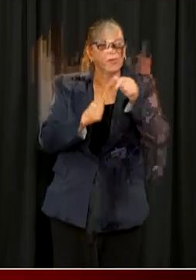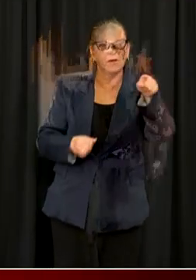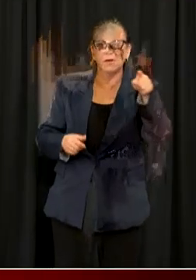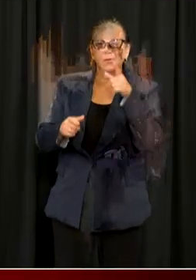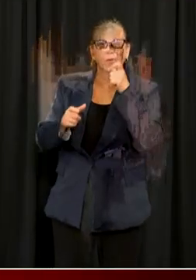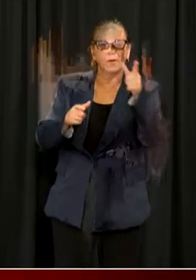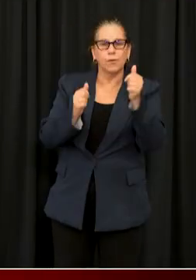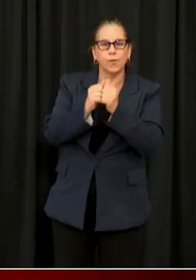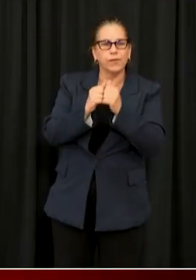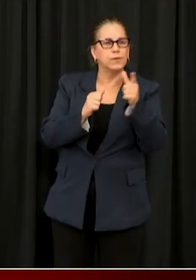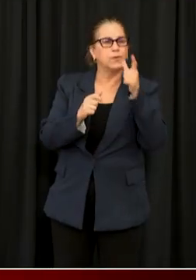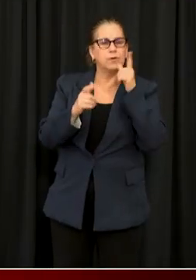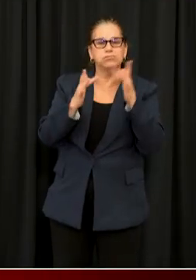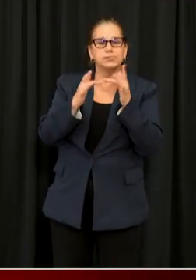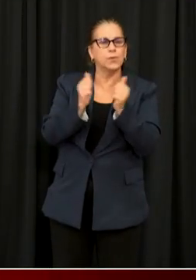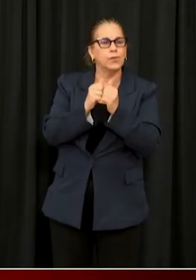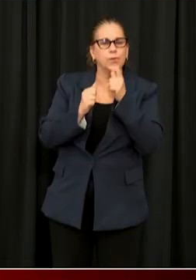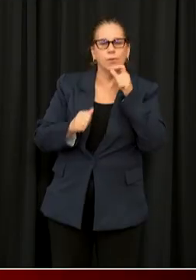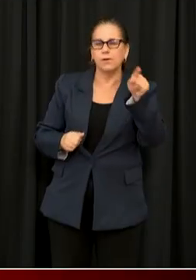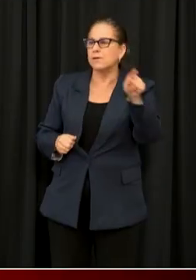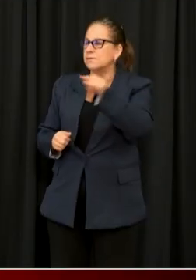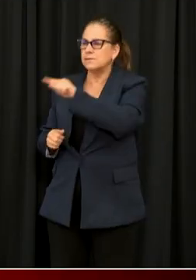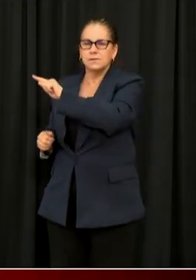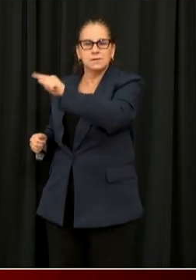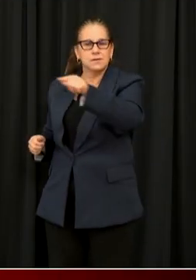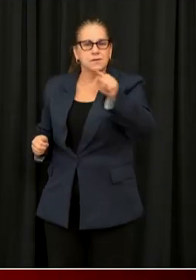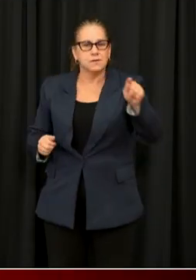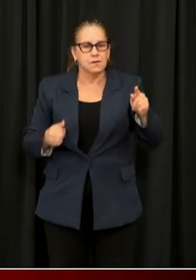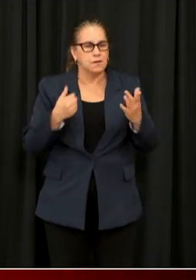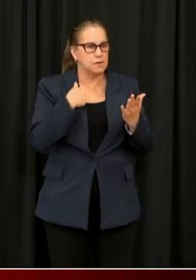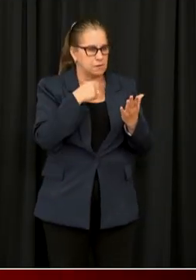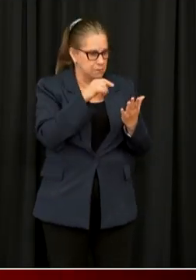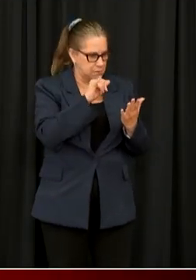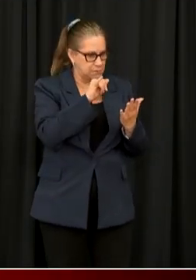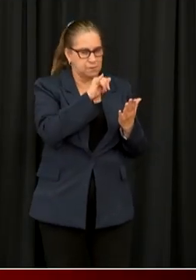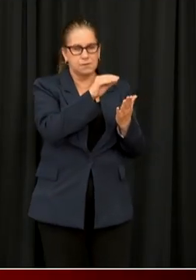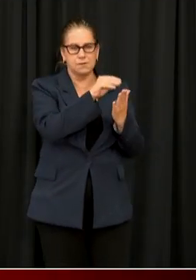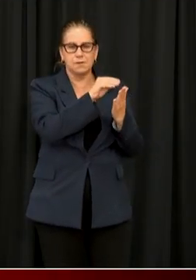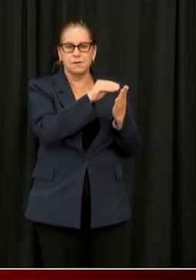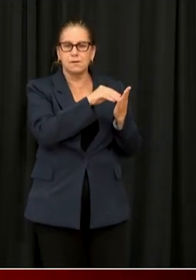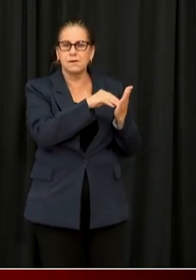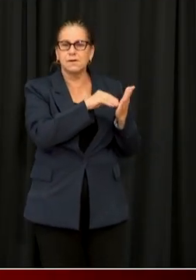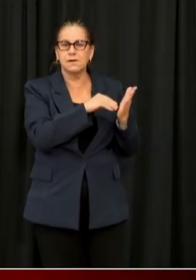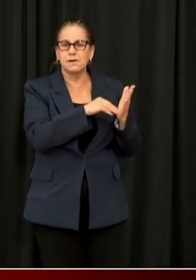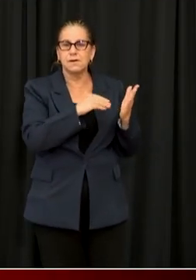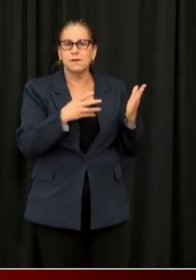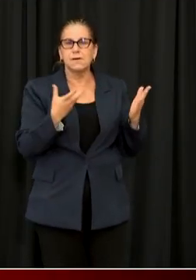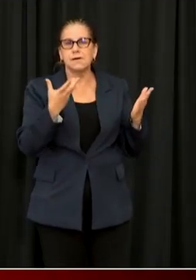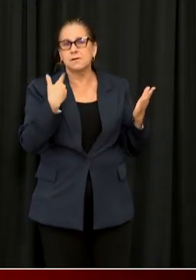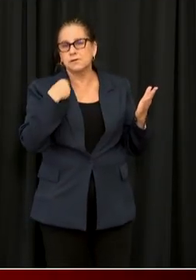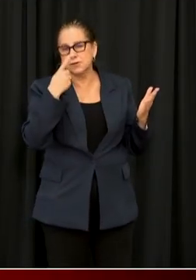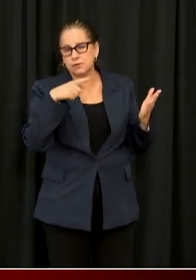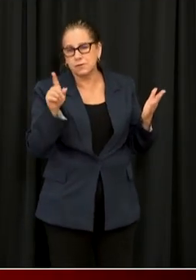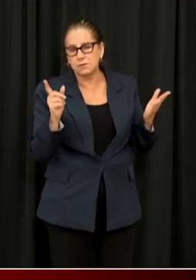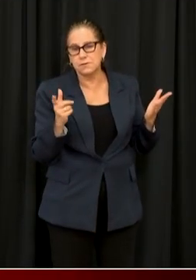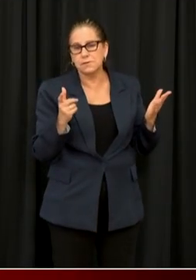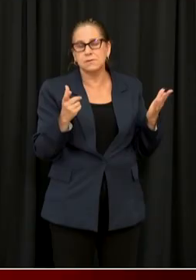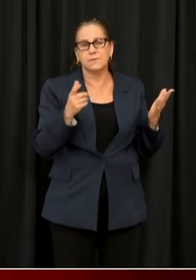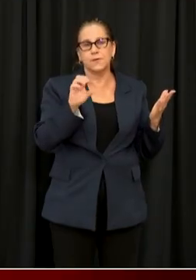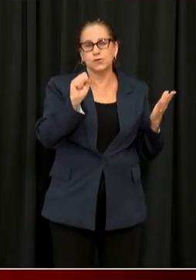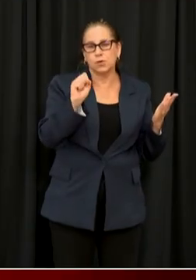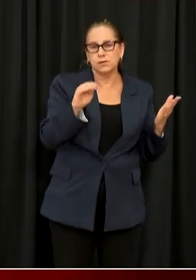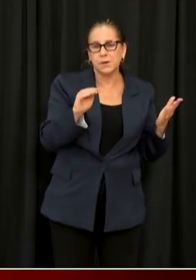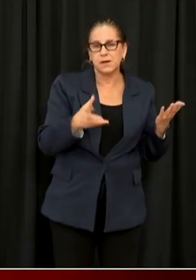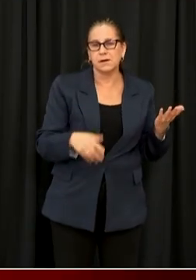take the extra time to look in their phones or check Facebook, using social media to reach out, to be able to find people's